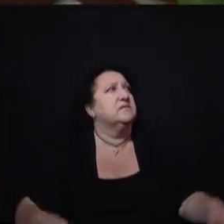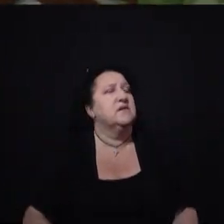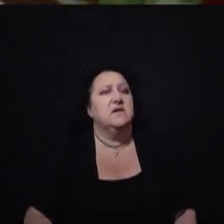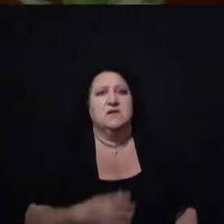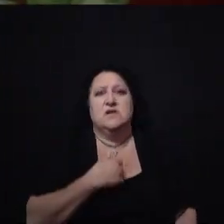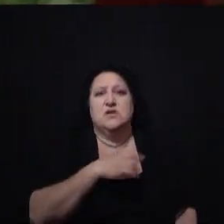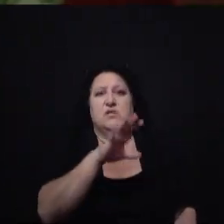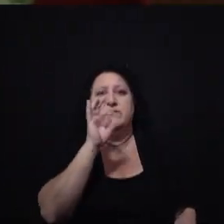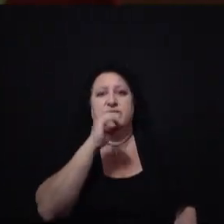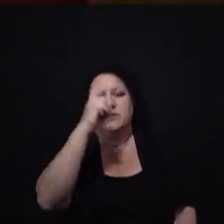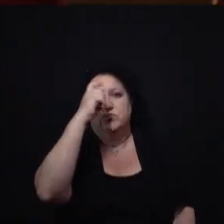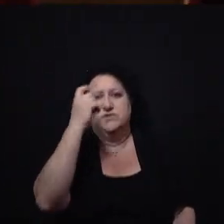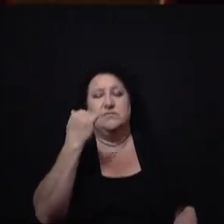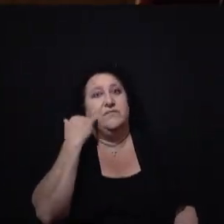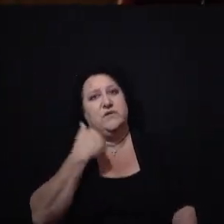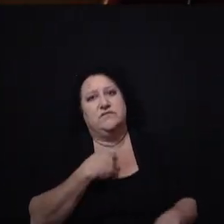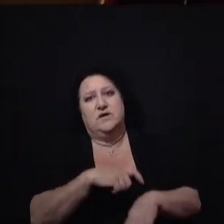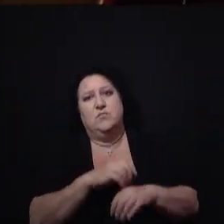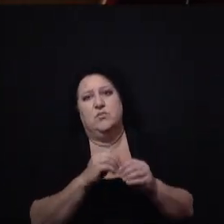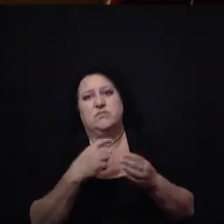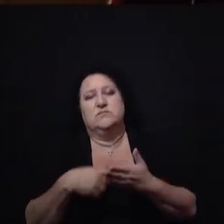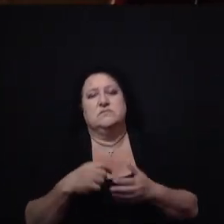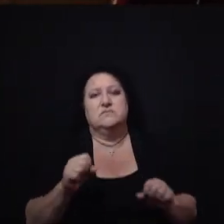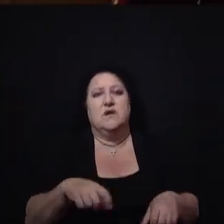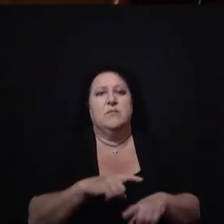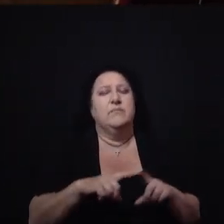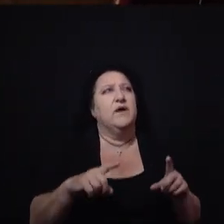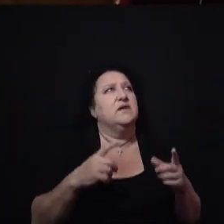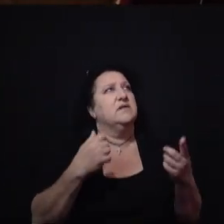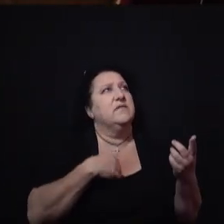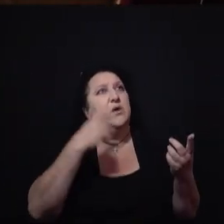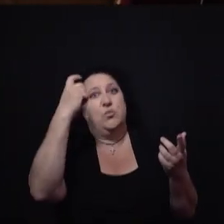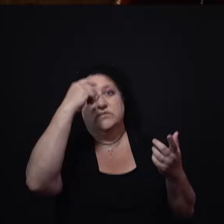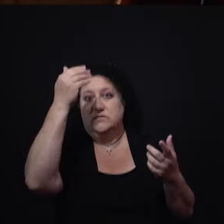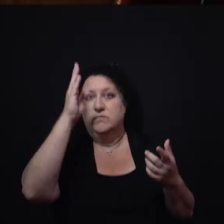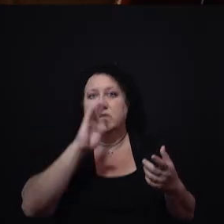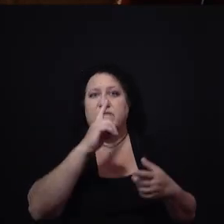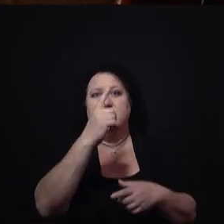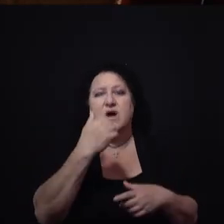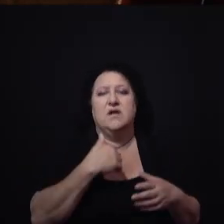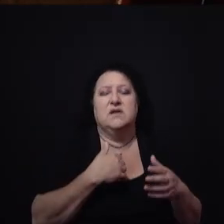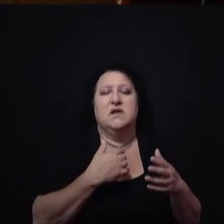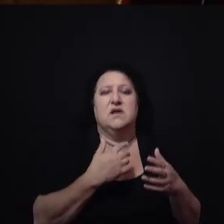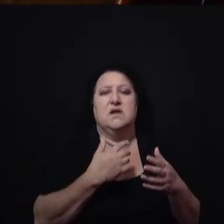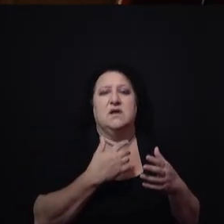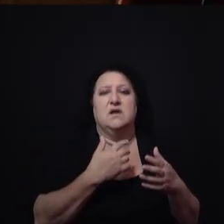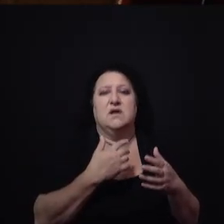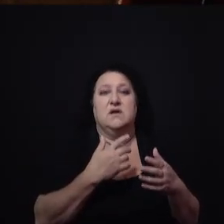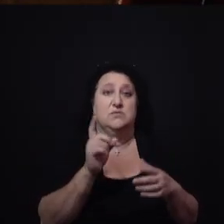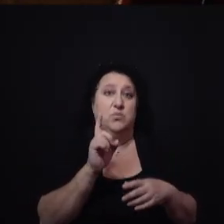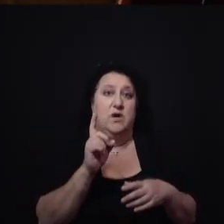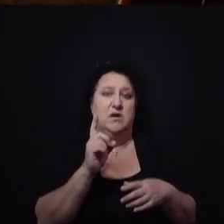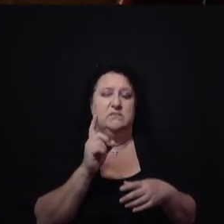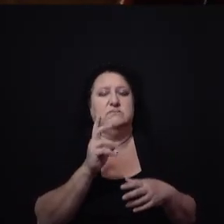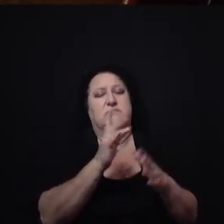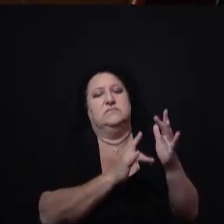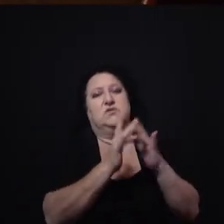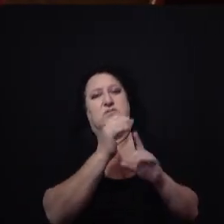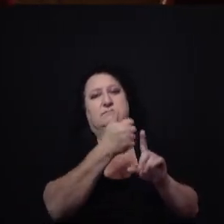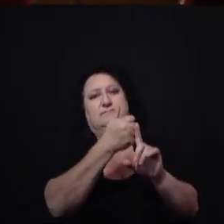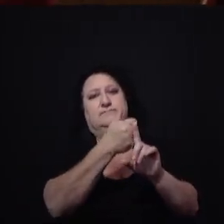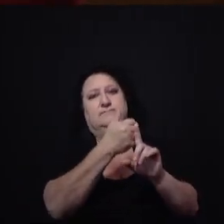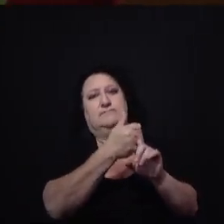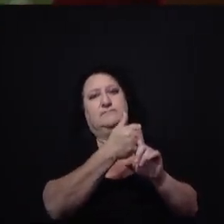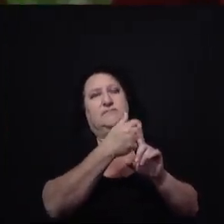the wisdom of God? The wisdom of God is Jesus himself, embodied. And even further than that,